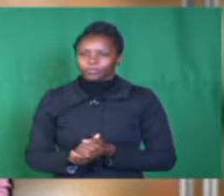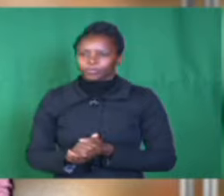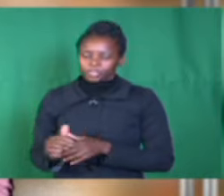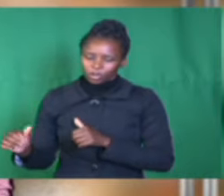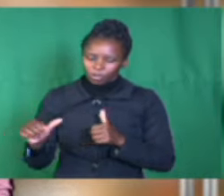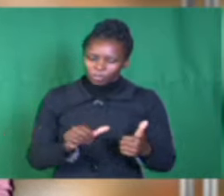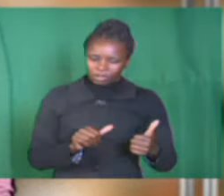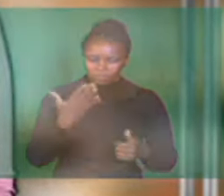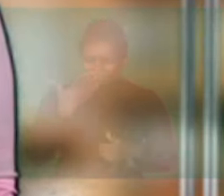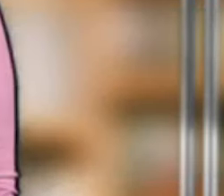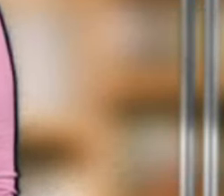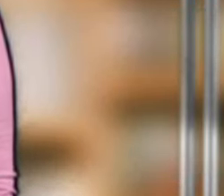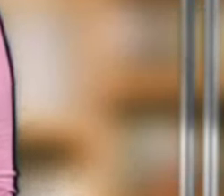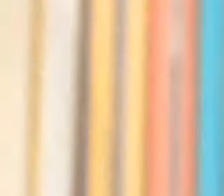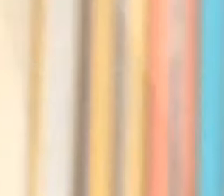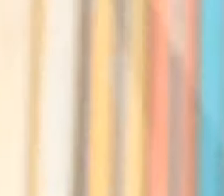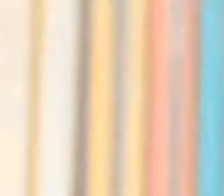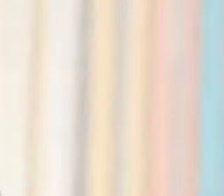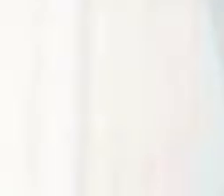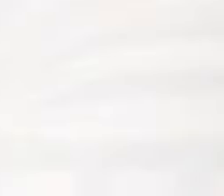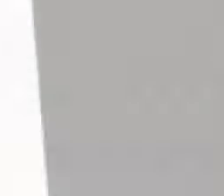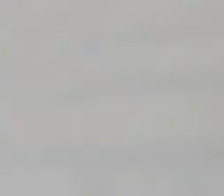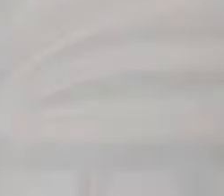back after this.